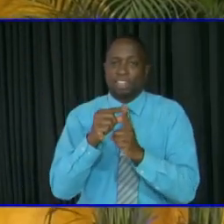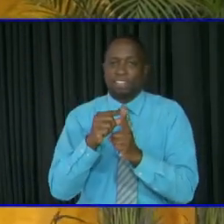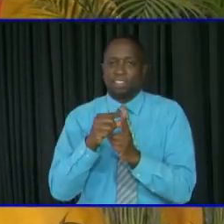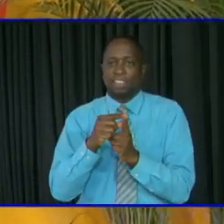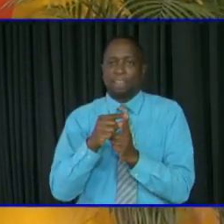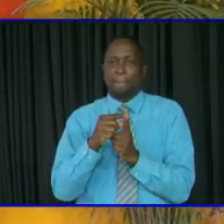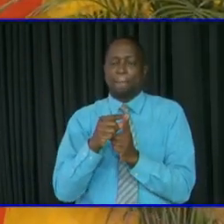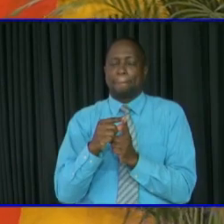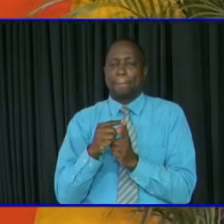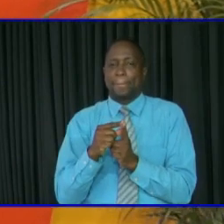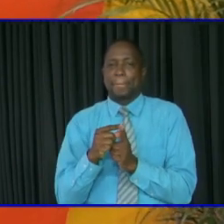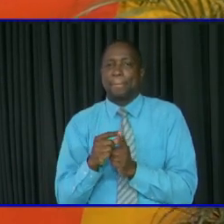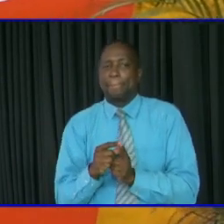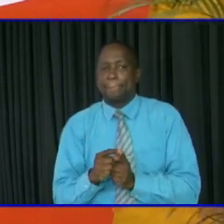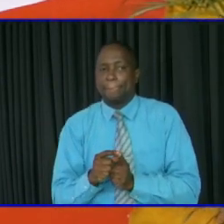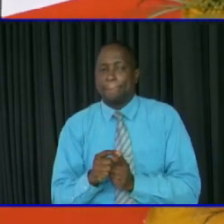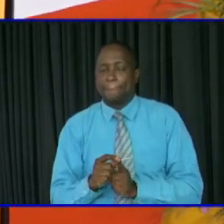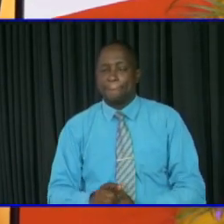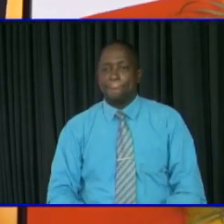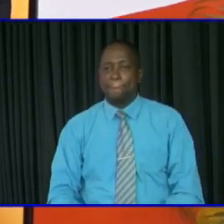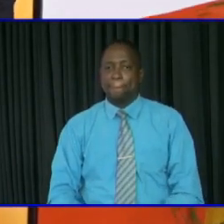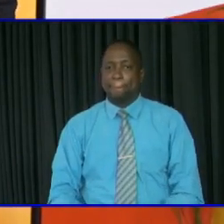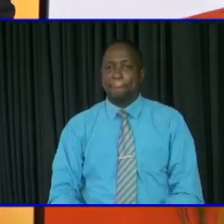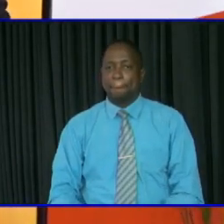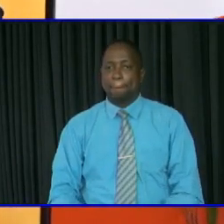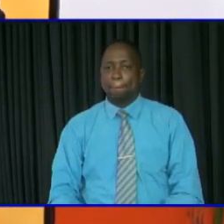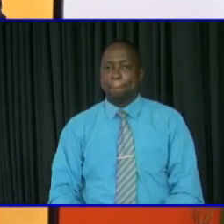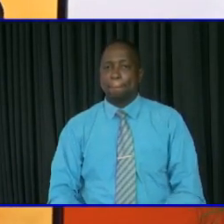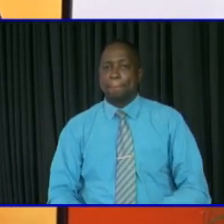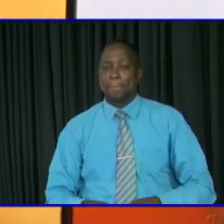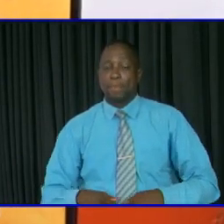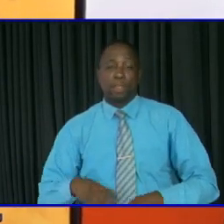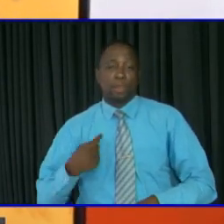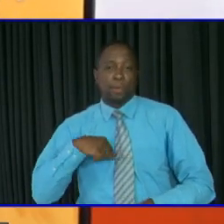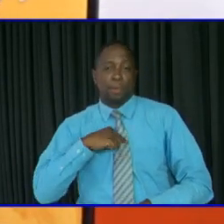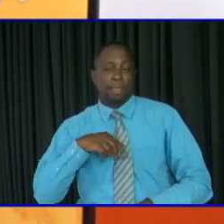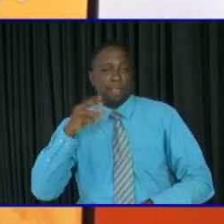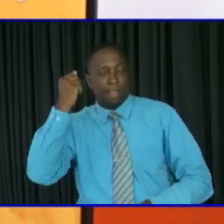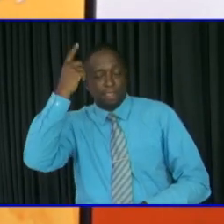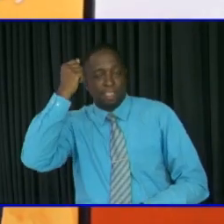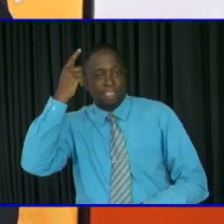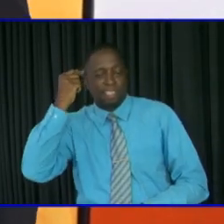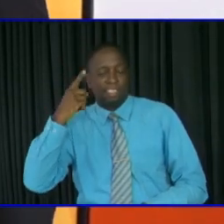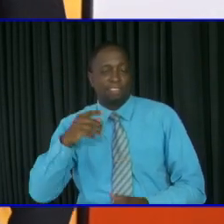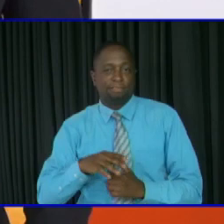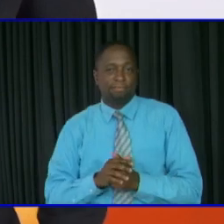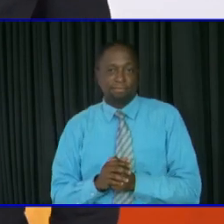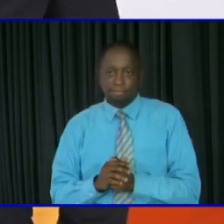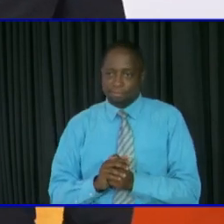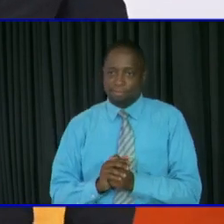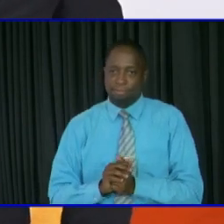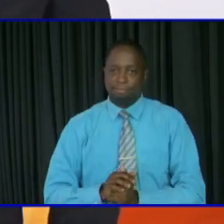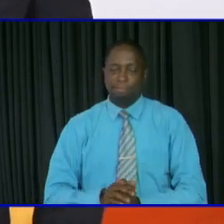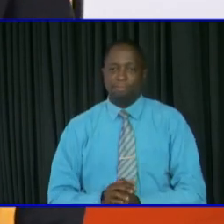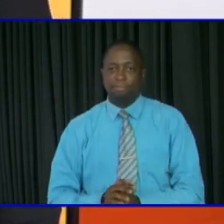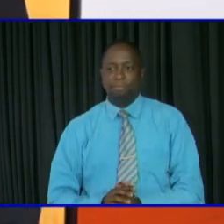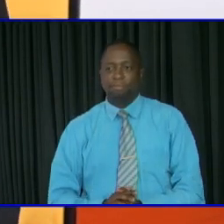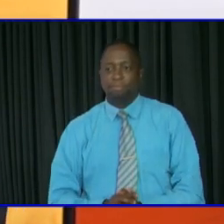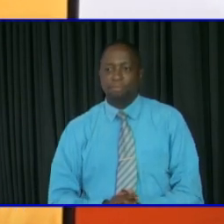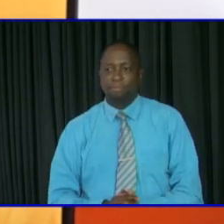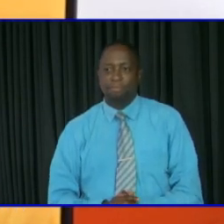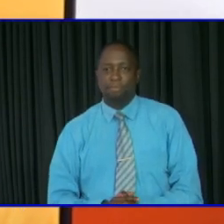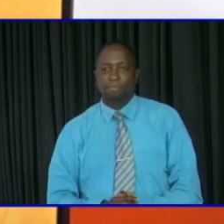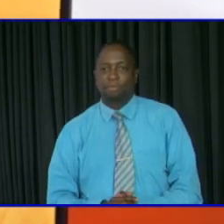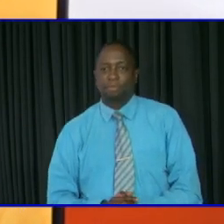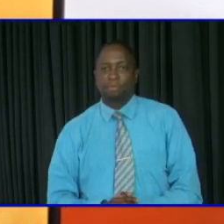accordance with the word of Jesus Christ. So we understand, beloved brothers and sisters, looking that